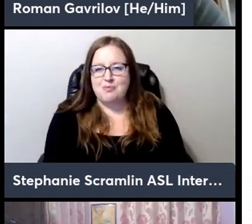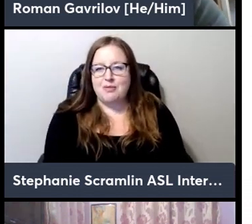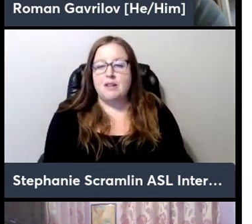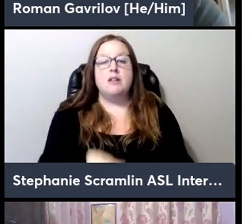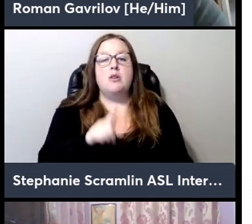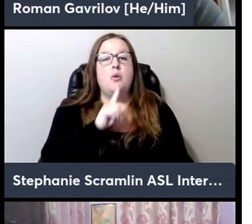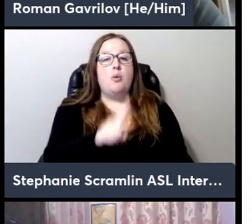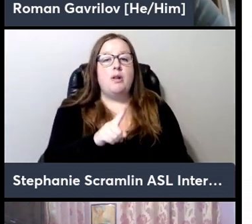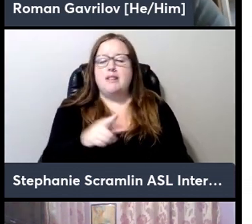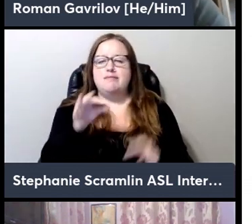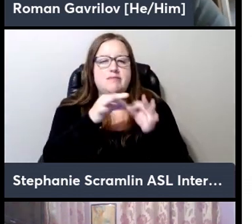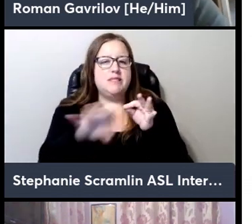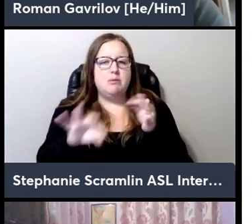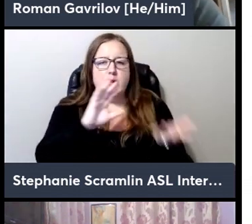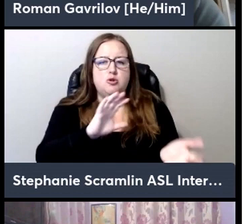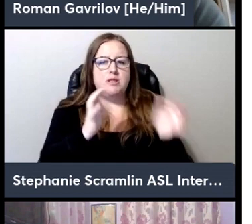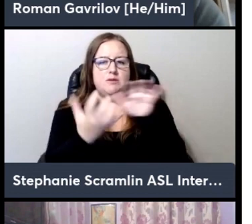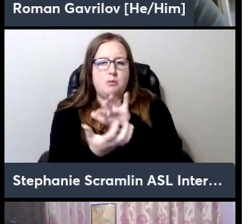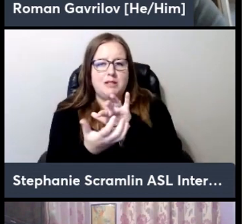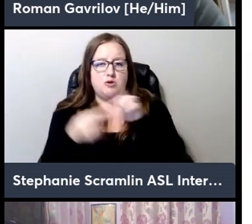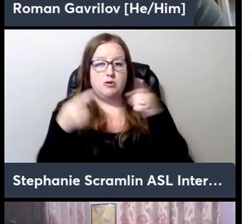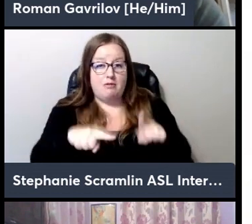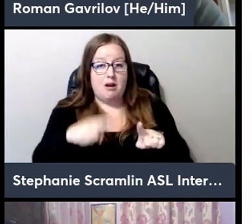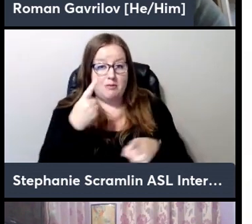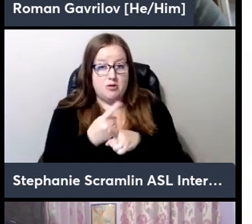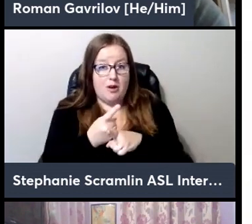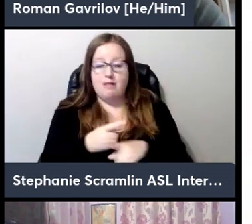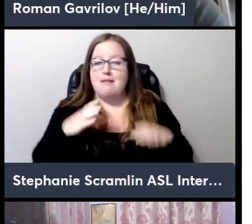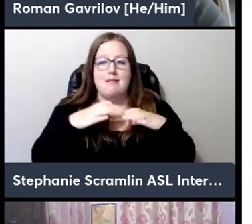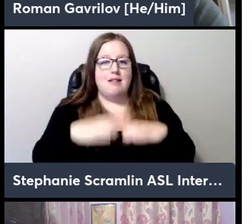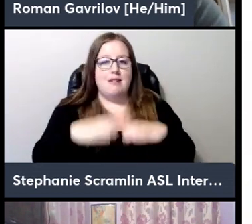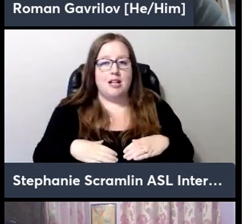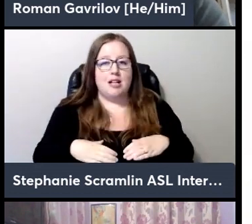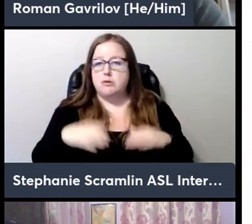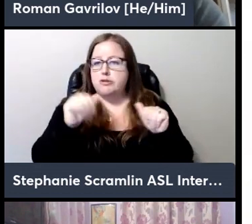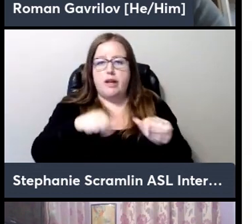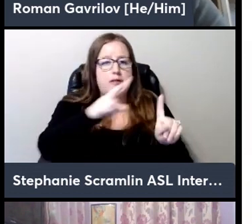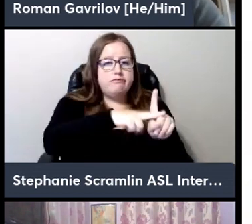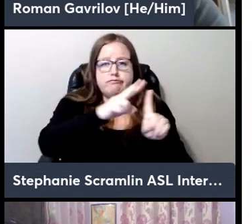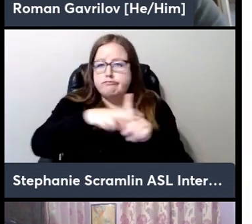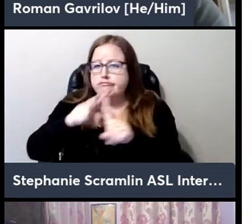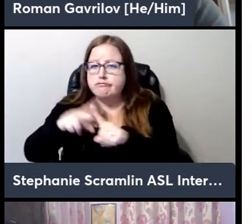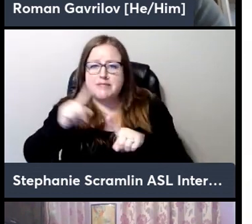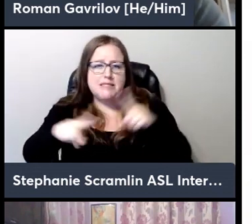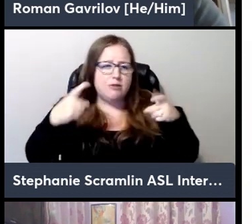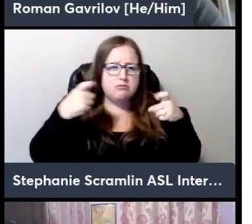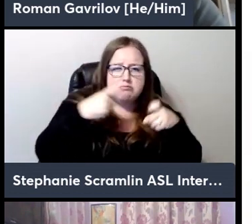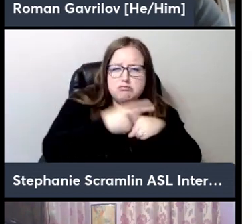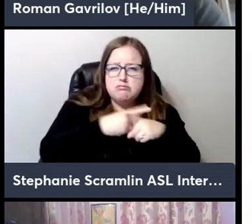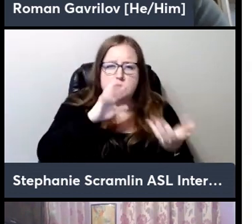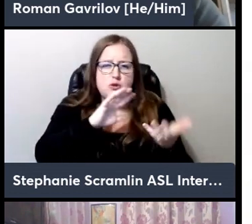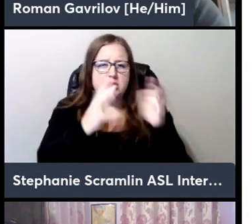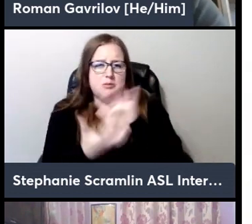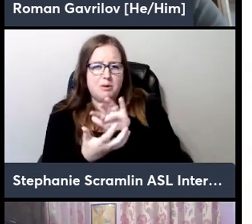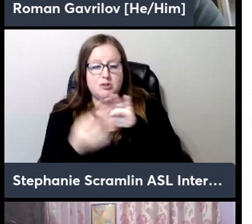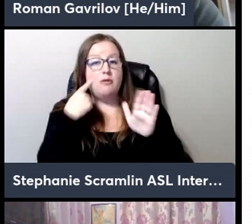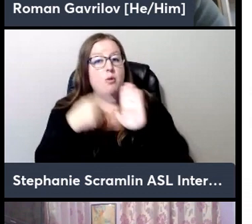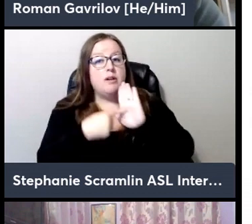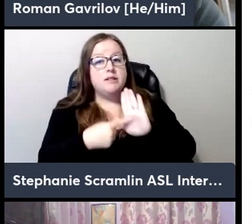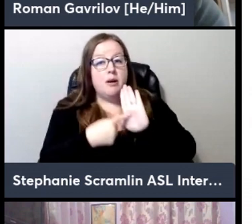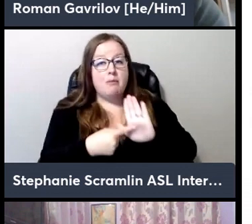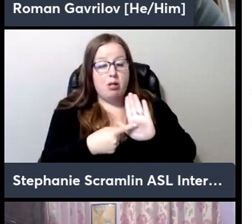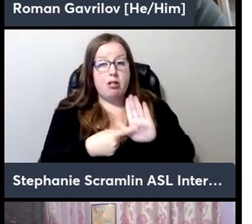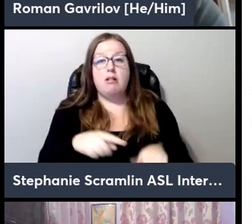it's a very simple transformation here, but customers can apply much more complex transformation. For example, another